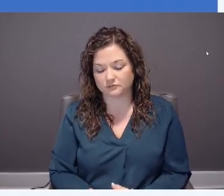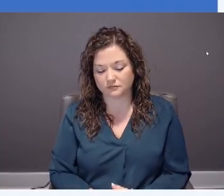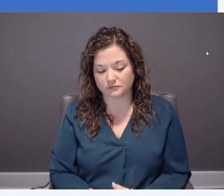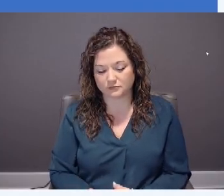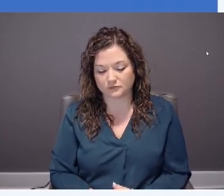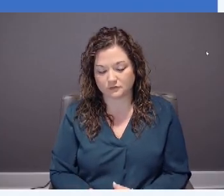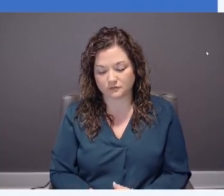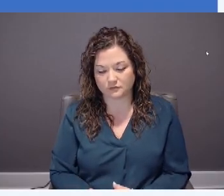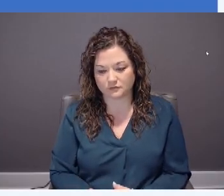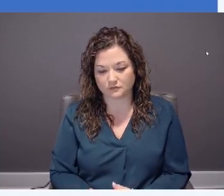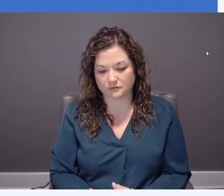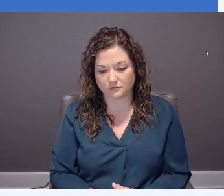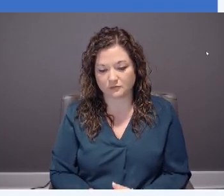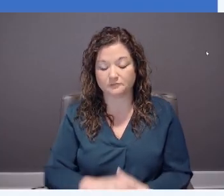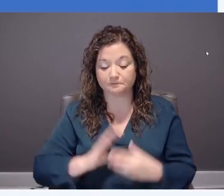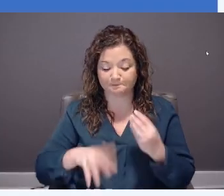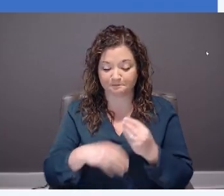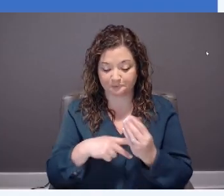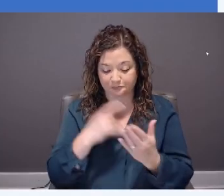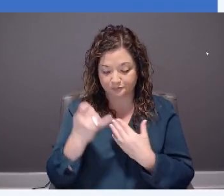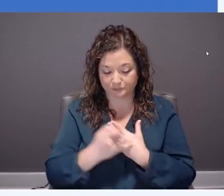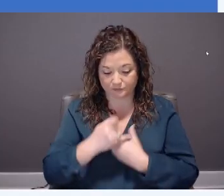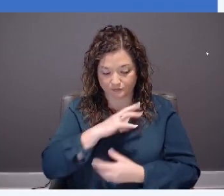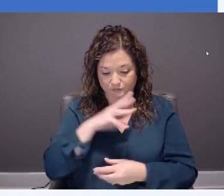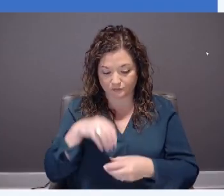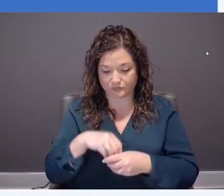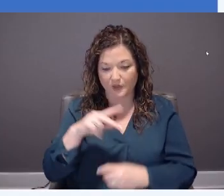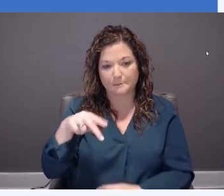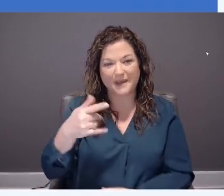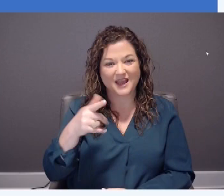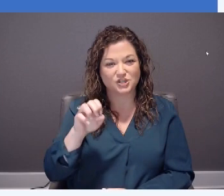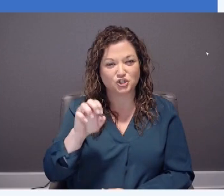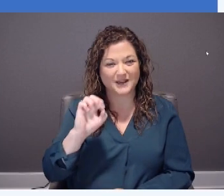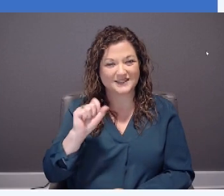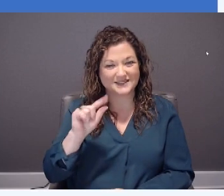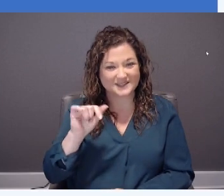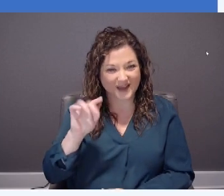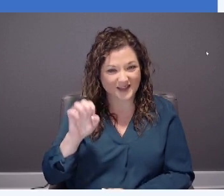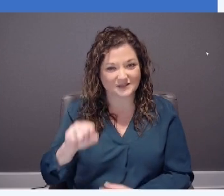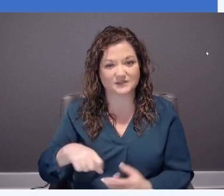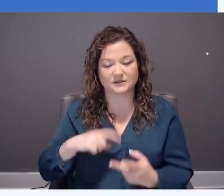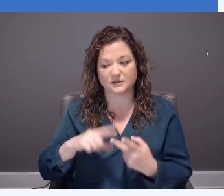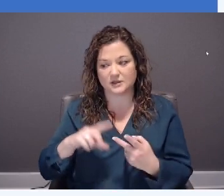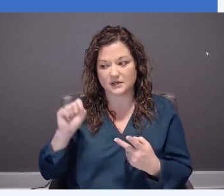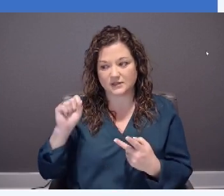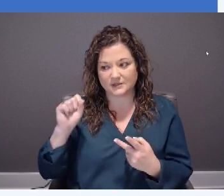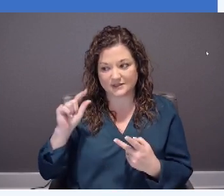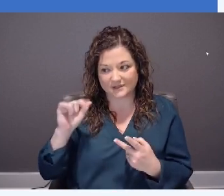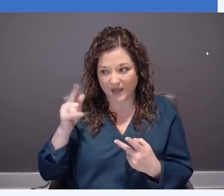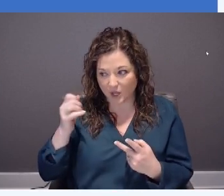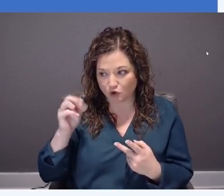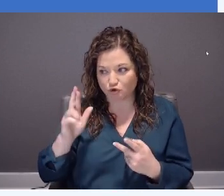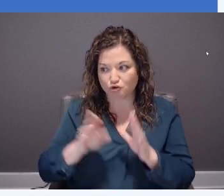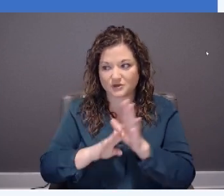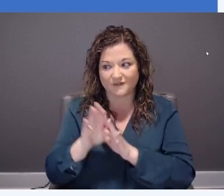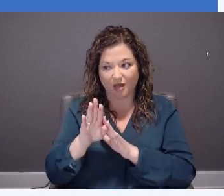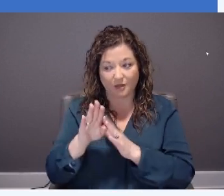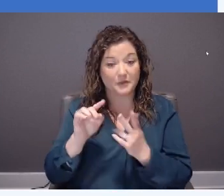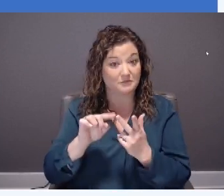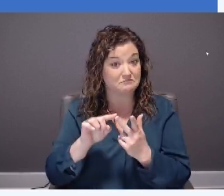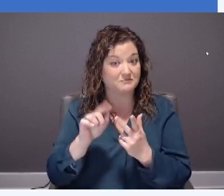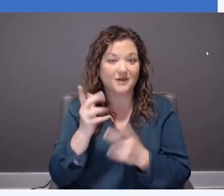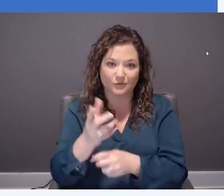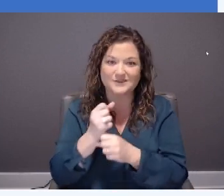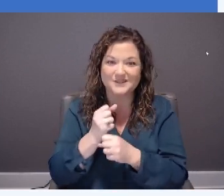Additional projects include the Page Estates, as well as the Sanger development, which also received a community project